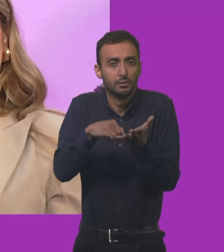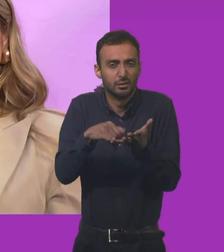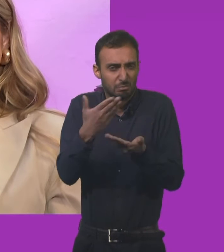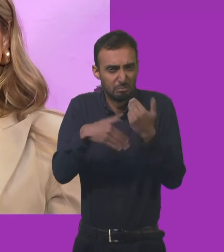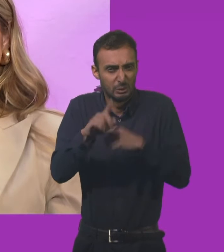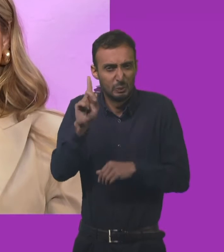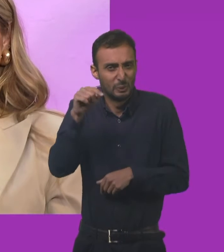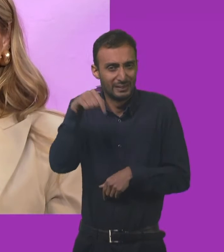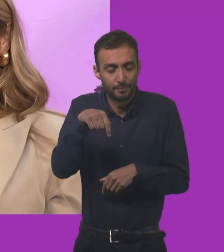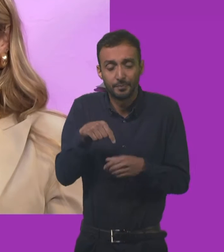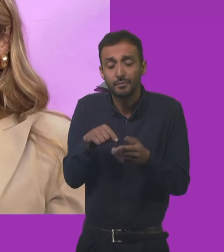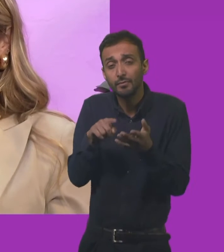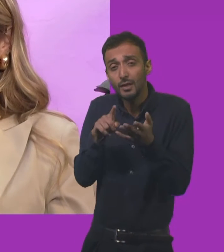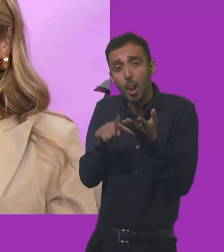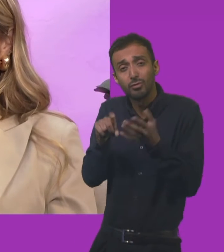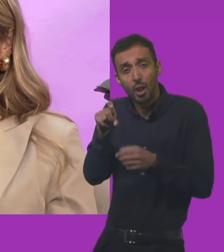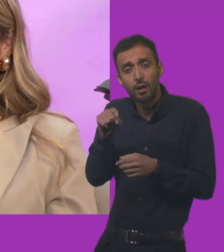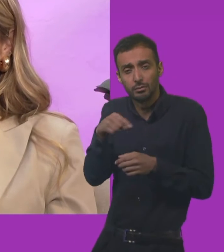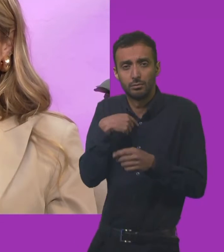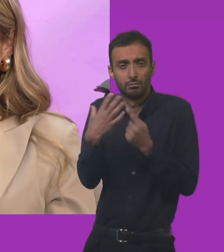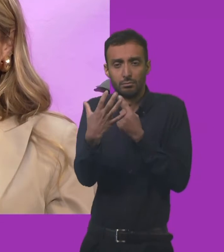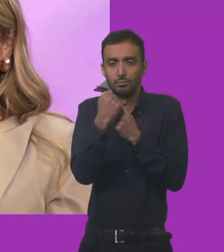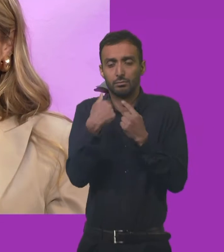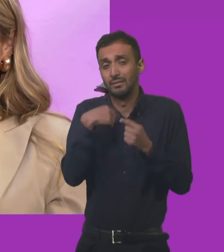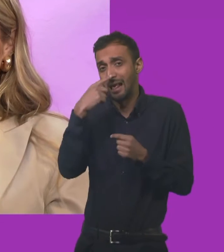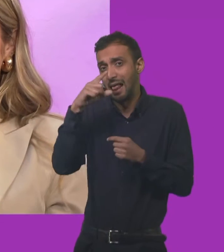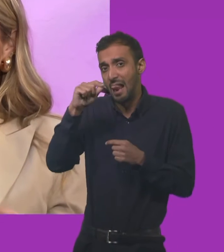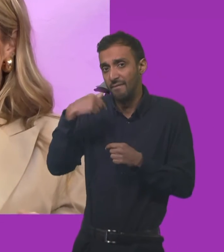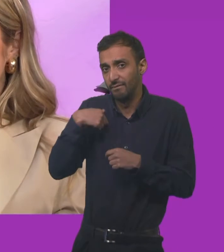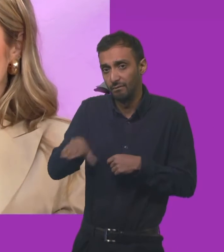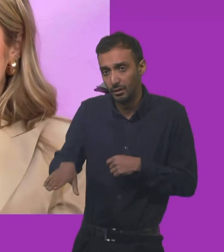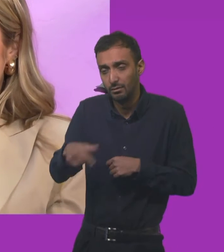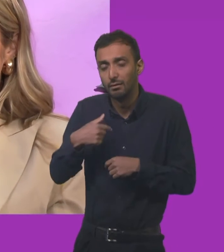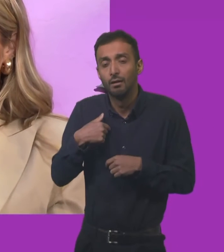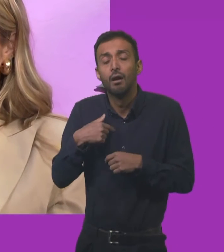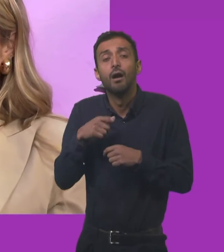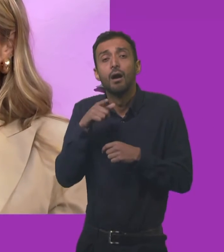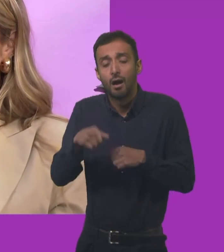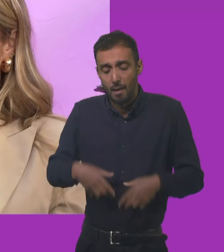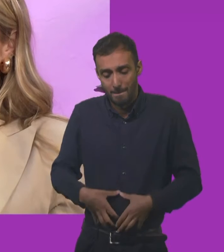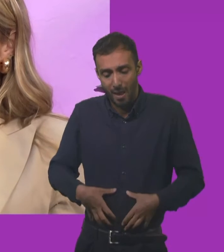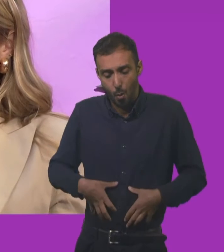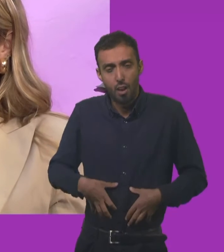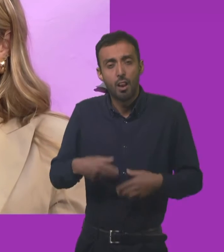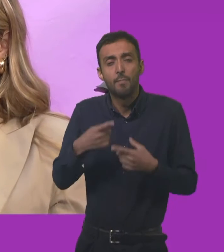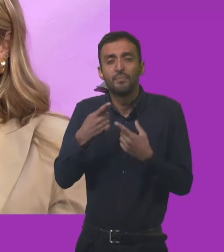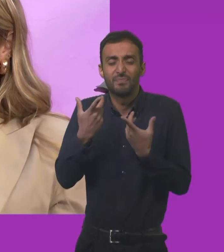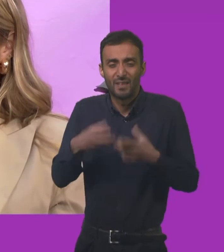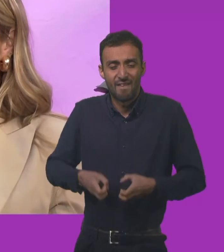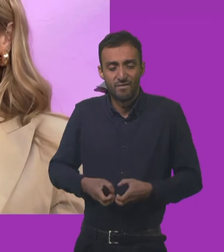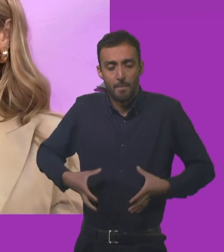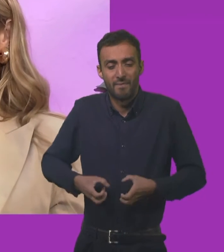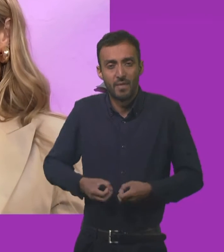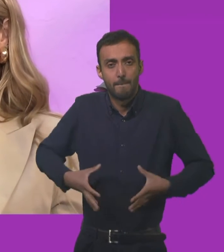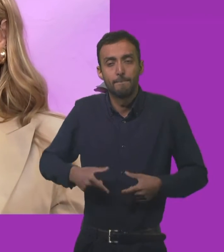with ulcerative colitis when I was 11. So it's like inflammation in your bowel. So they don't